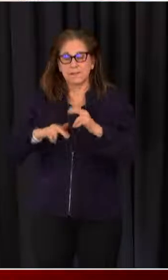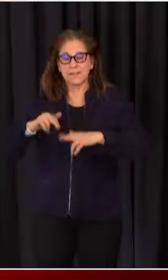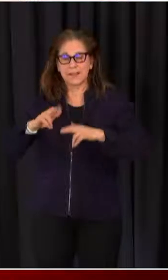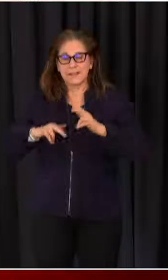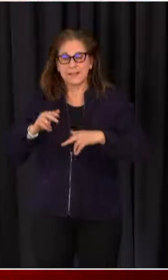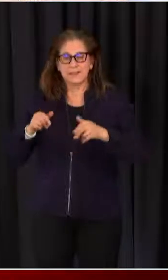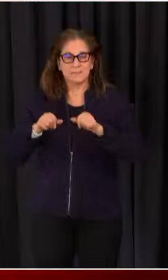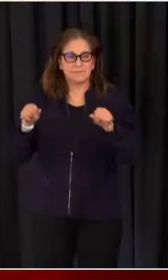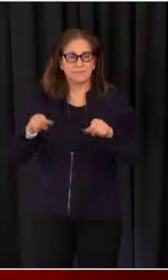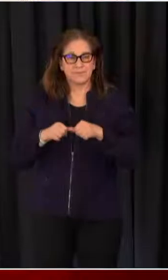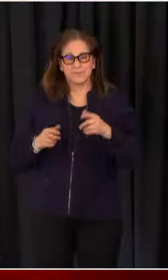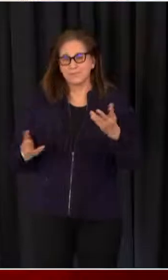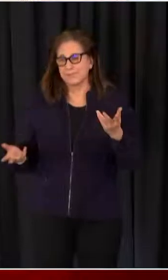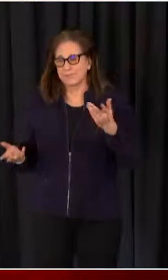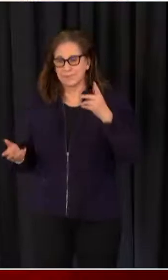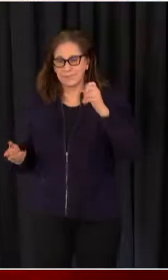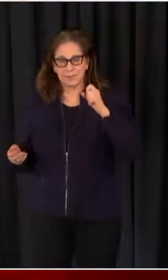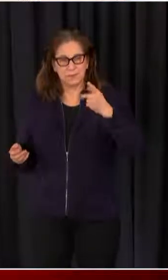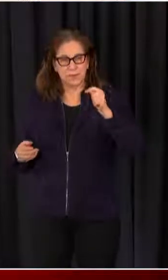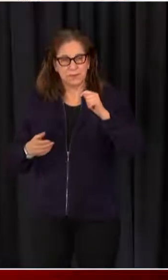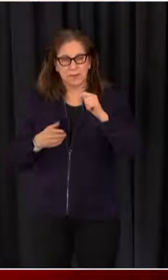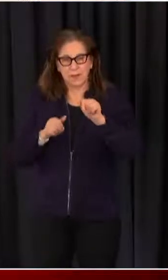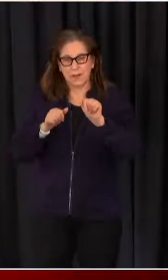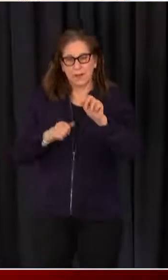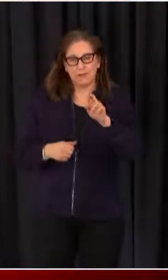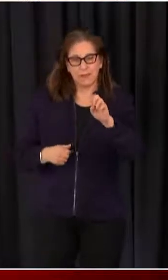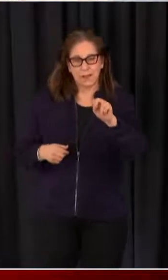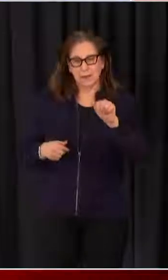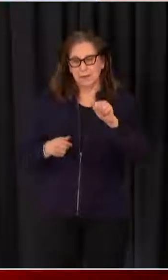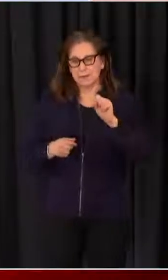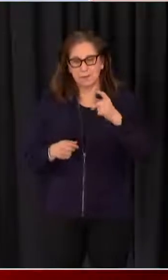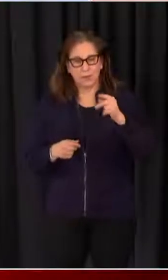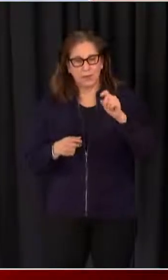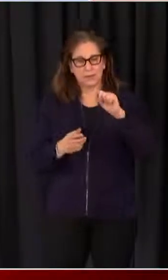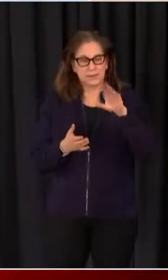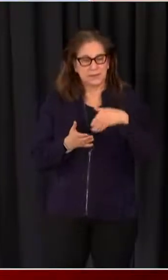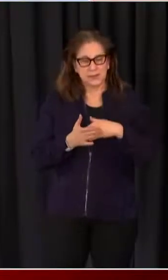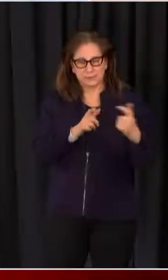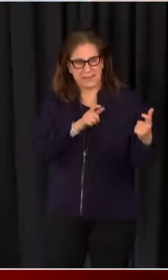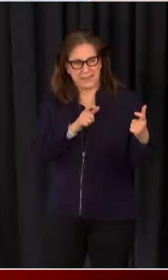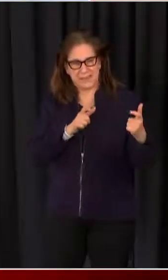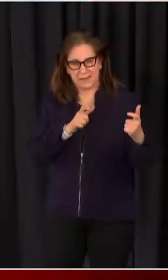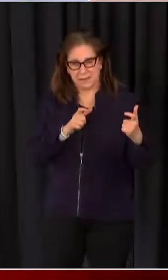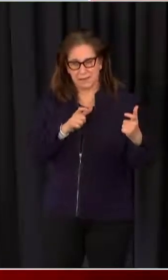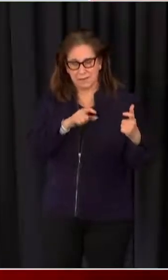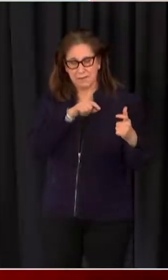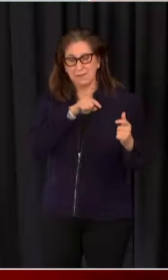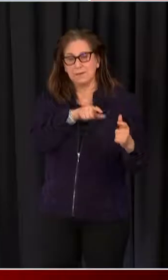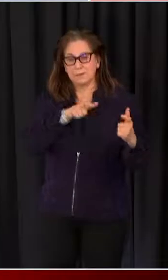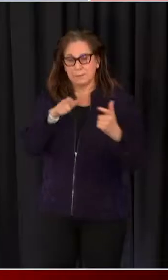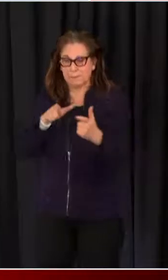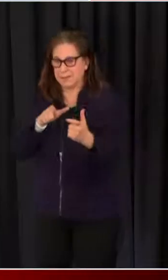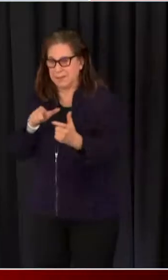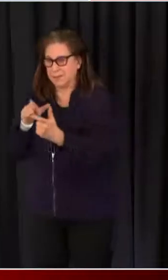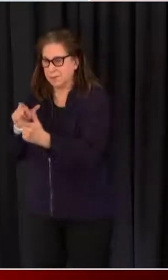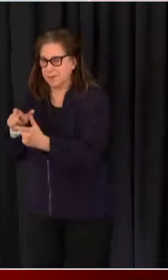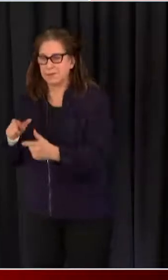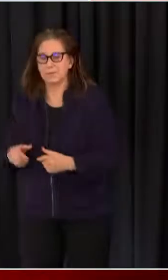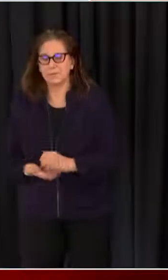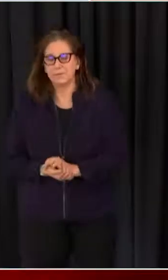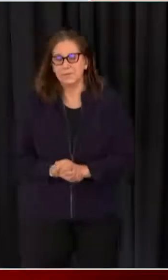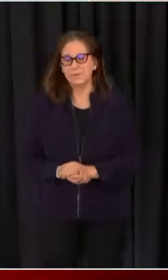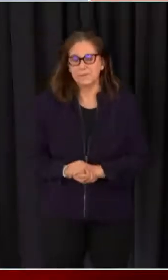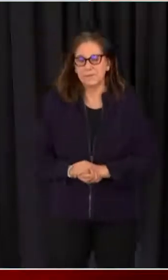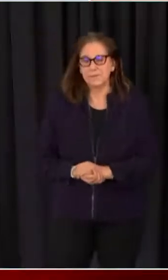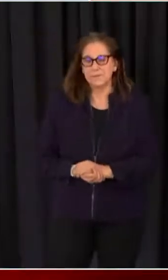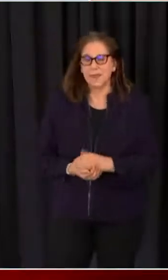helping us with those? Sure. So as the mayor has mentioned, we have 3 different levels of throughput sites in our